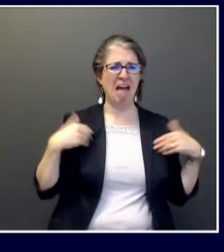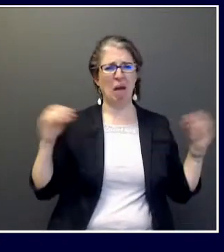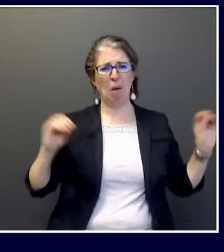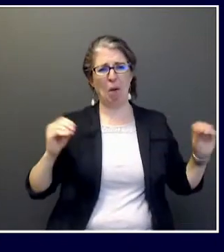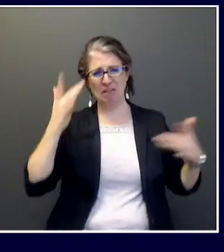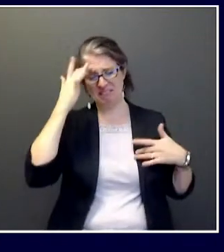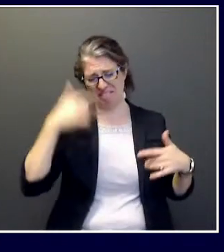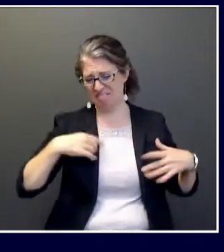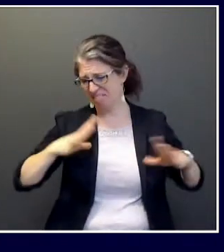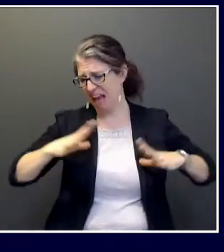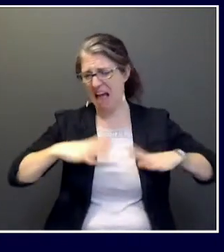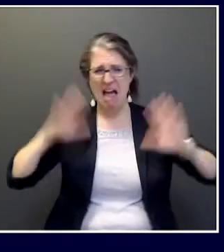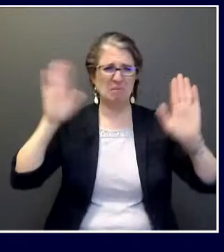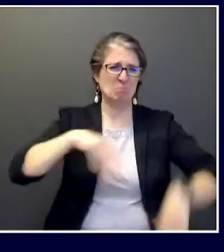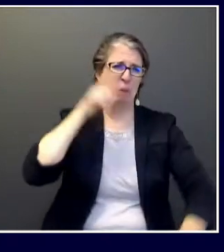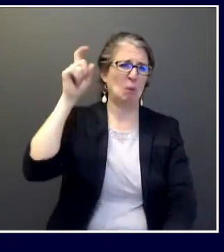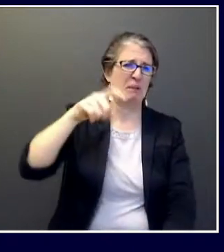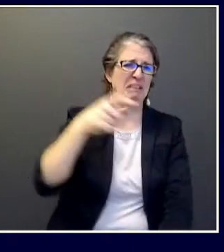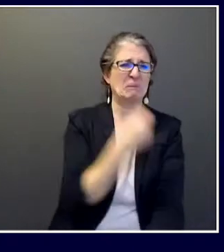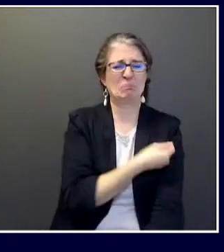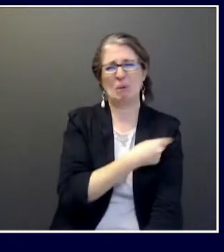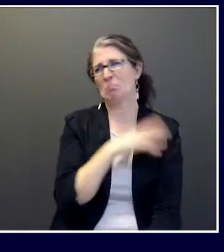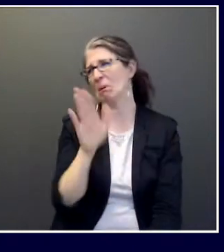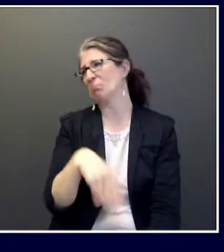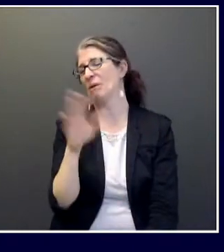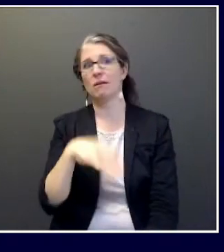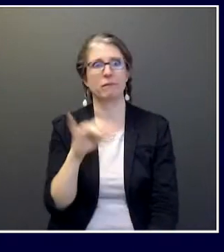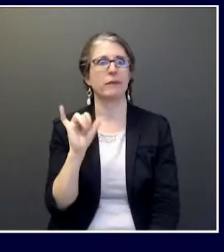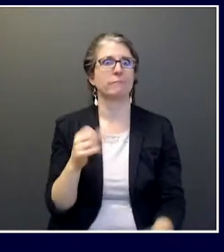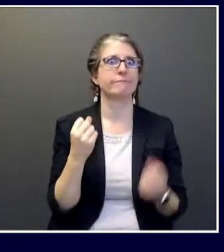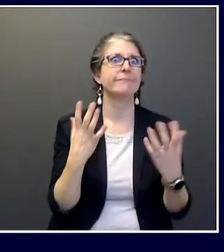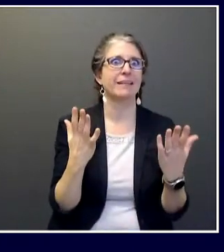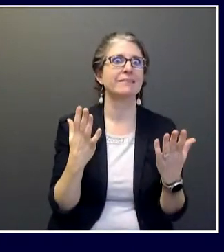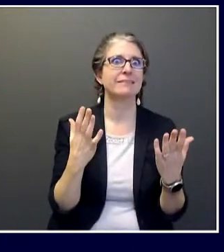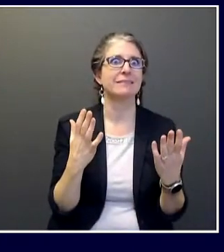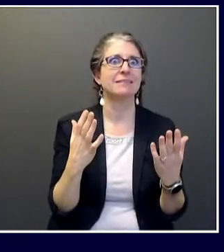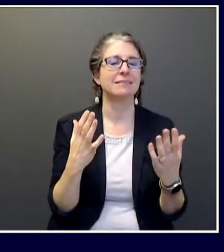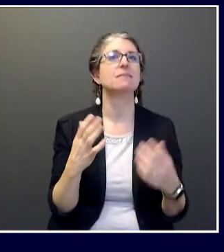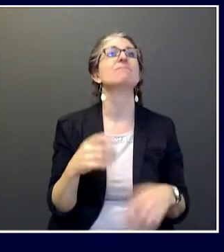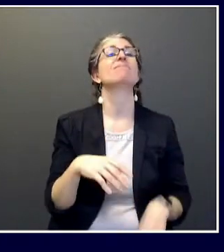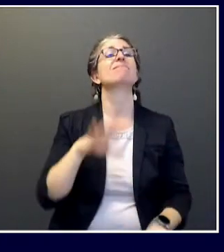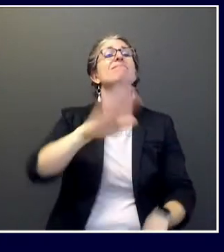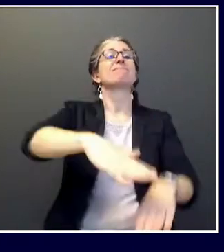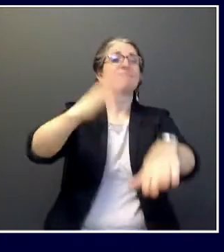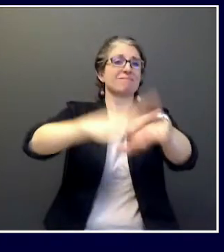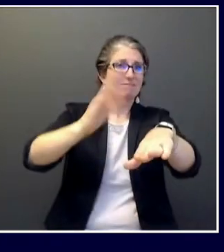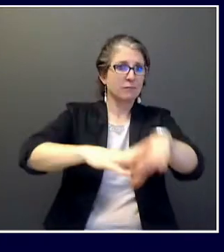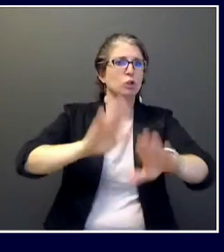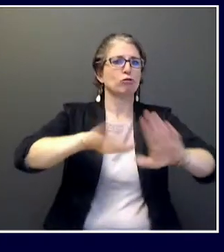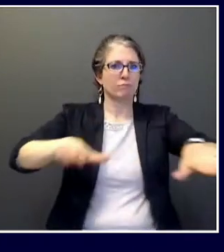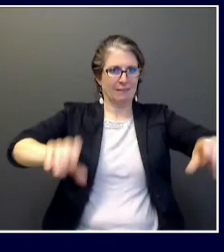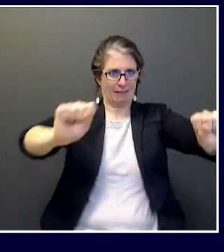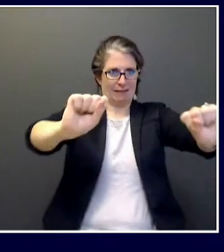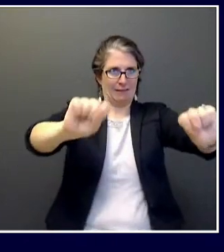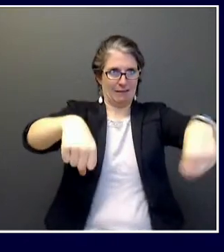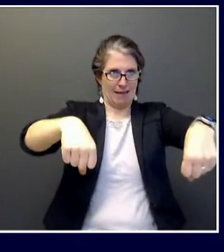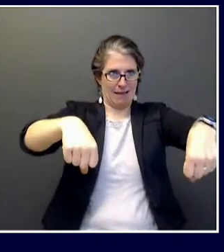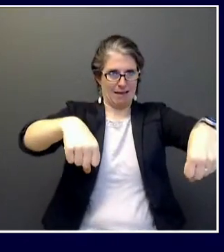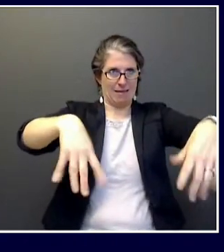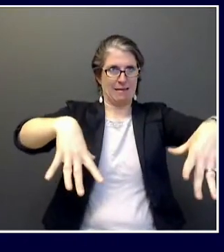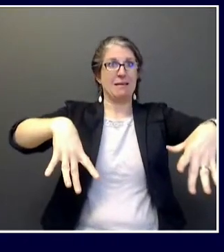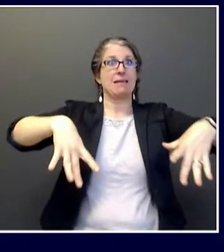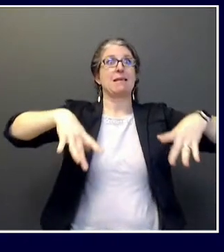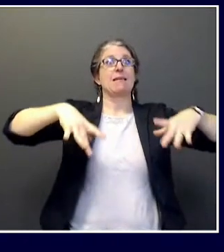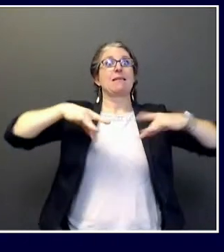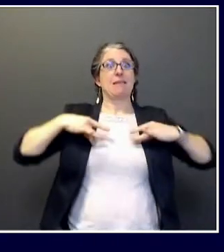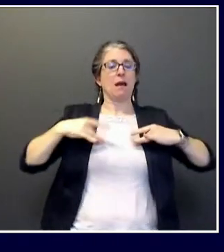be affected. We just don't know the frequency and the severity. But there is a general perception that COVID in children is not as severe